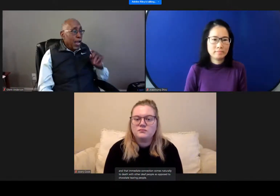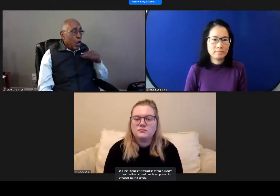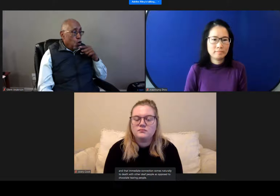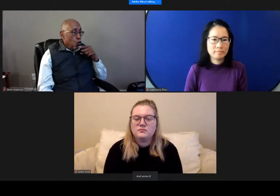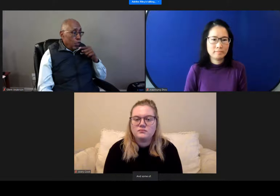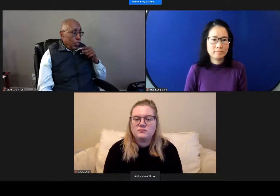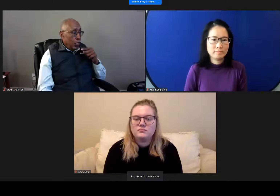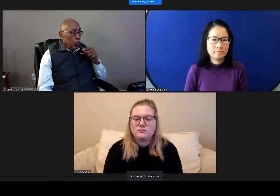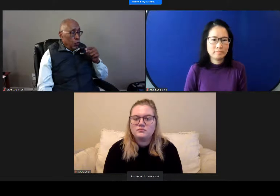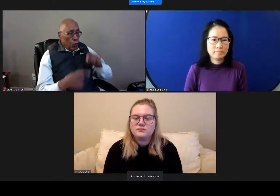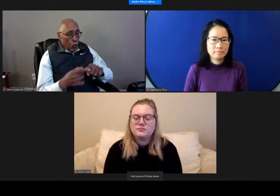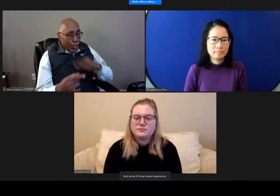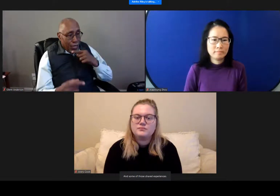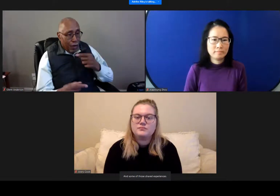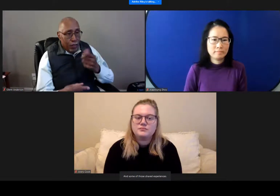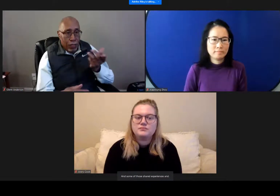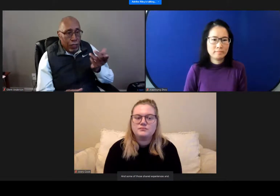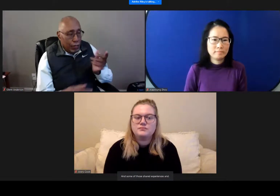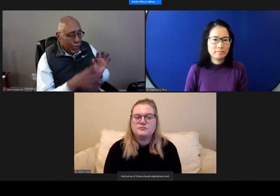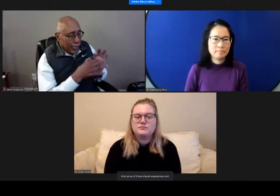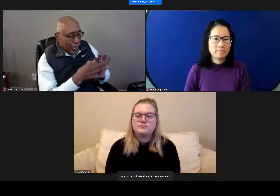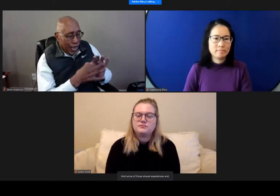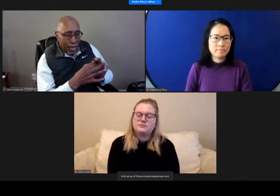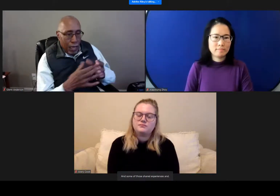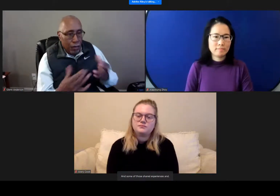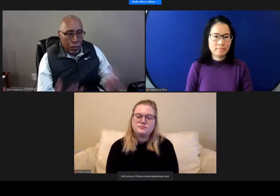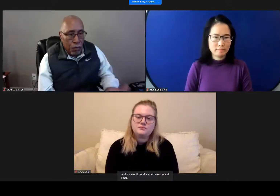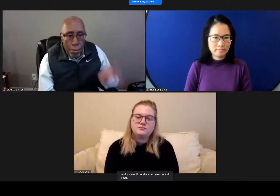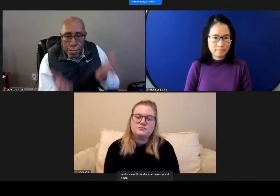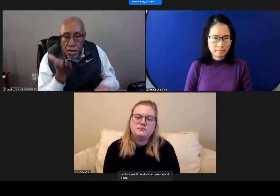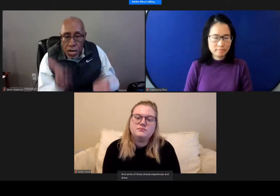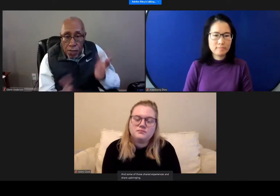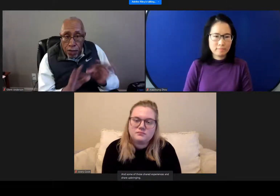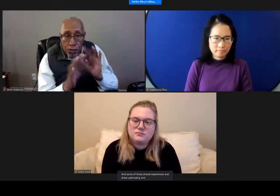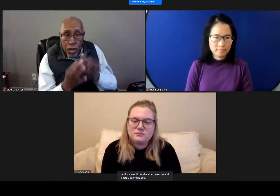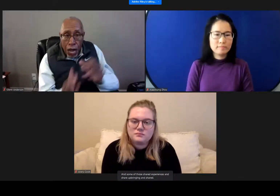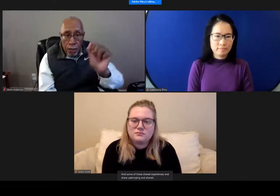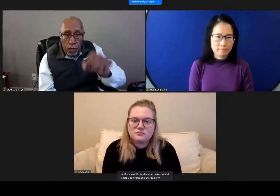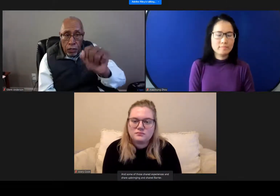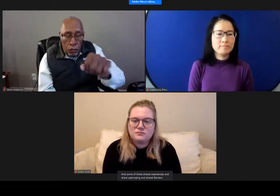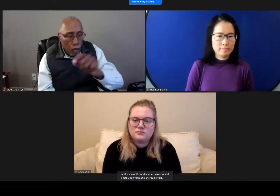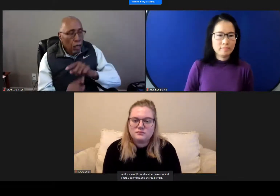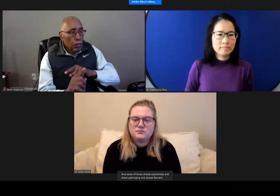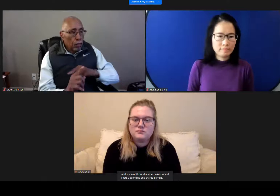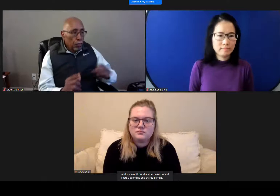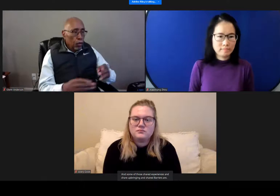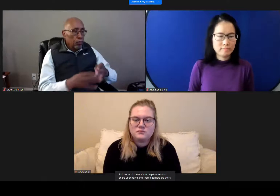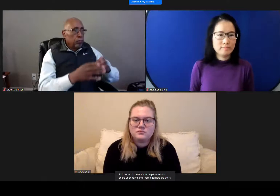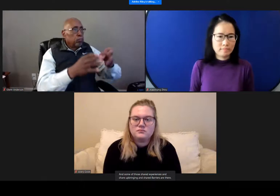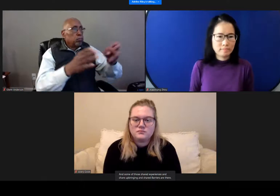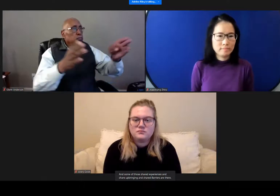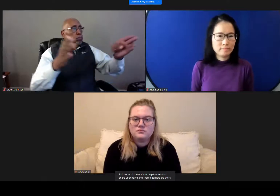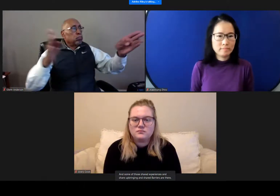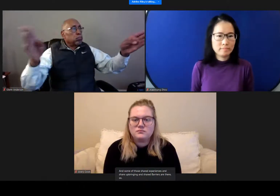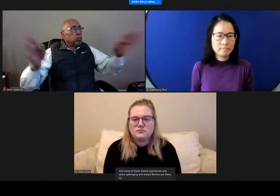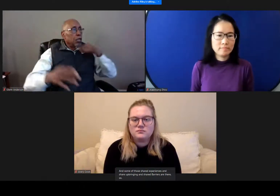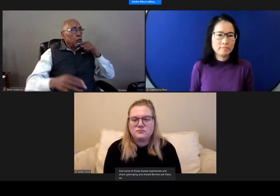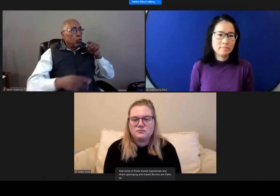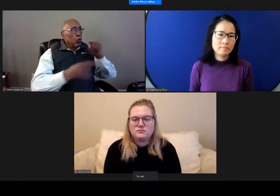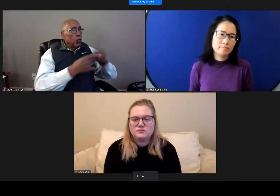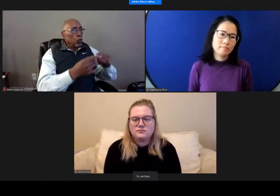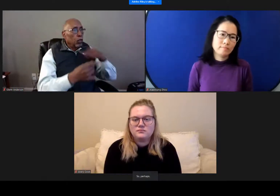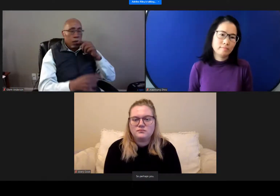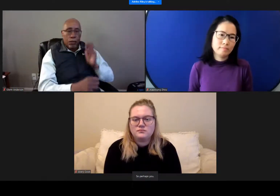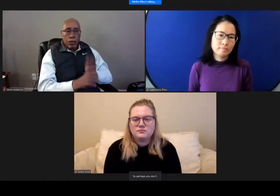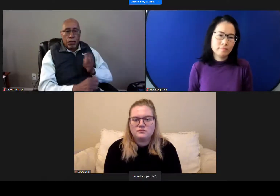Some of those shared experiences and shared upbringing and shared barriers are there. So